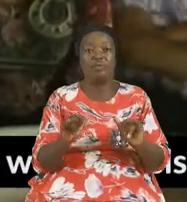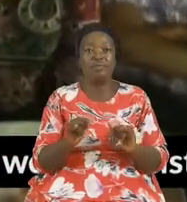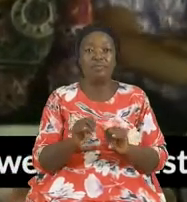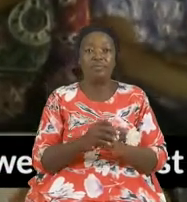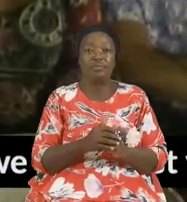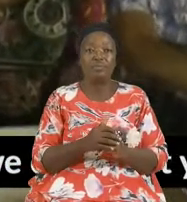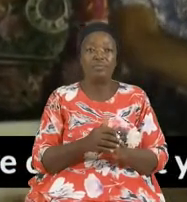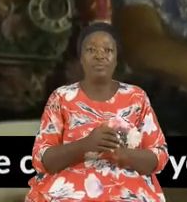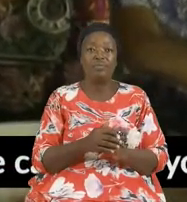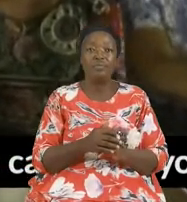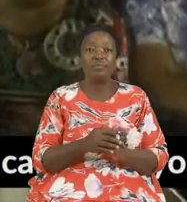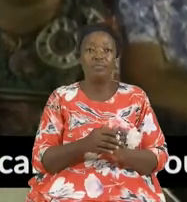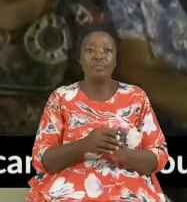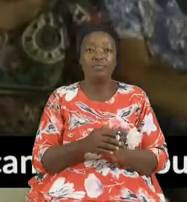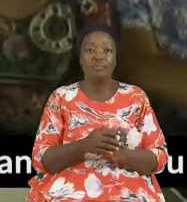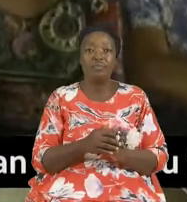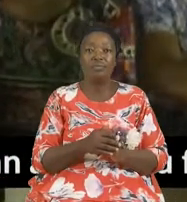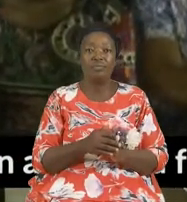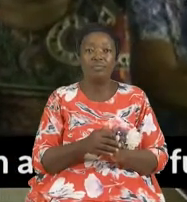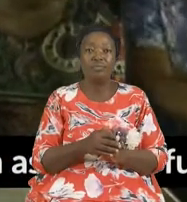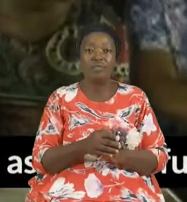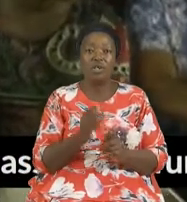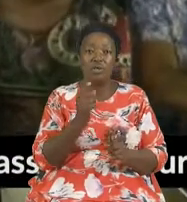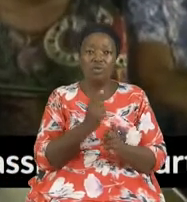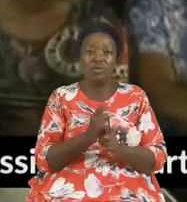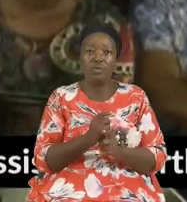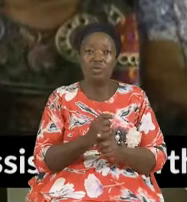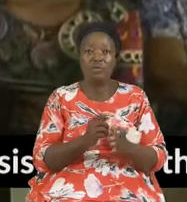Those online, you do the same thing.